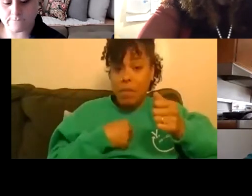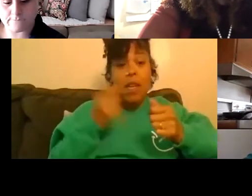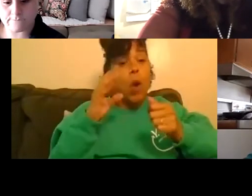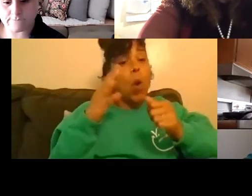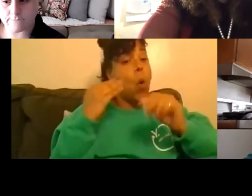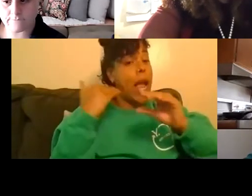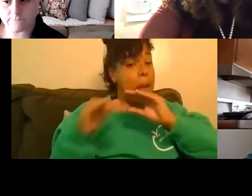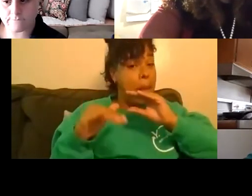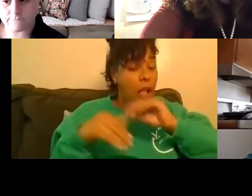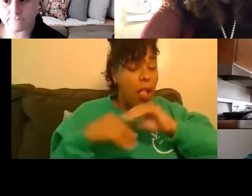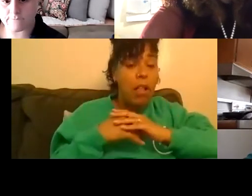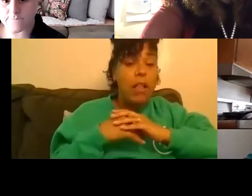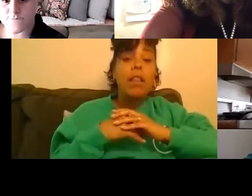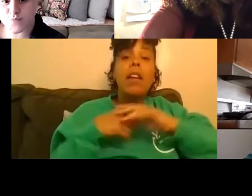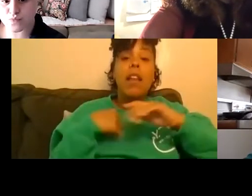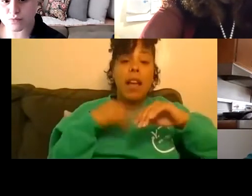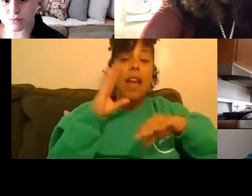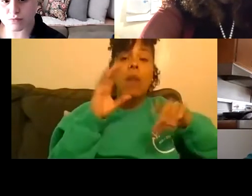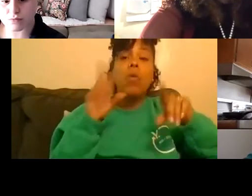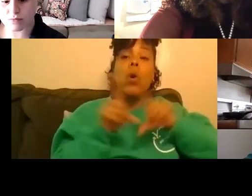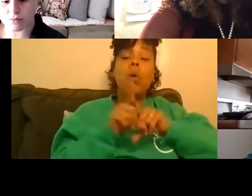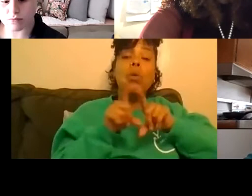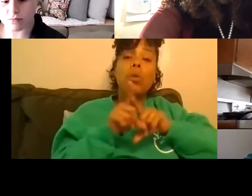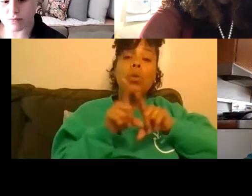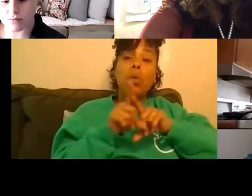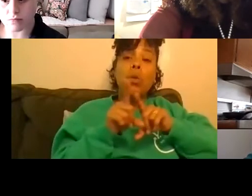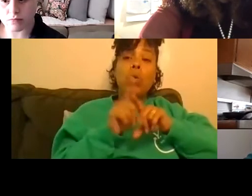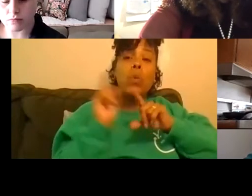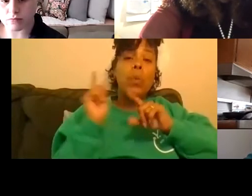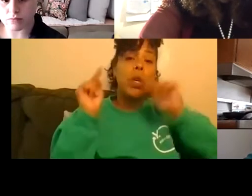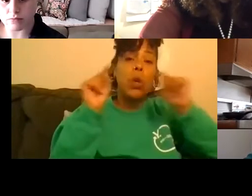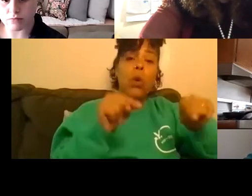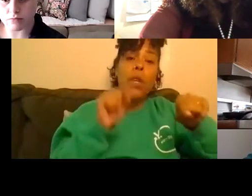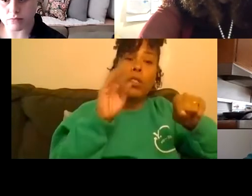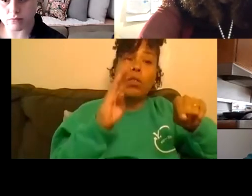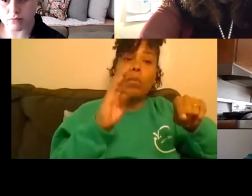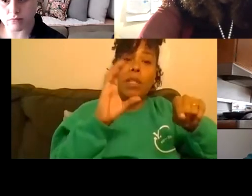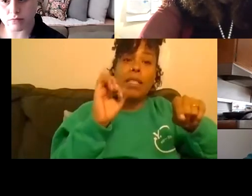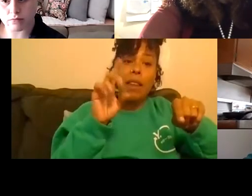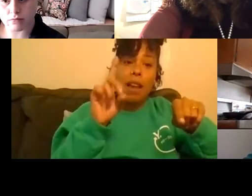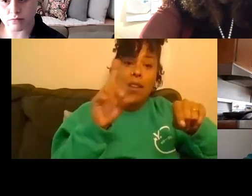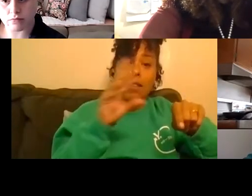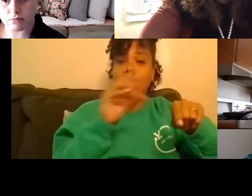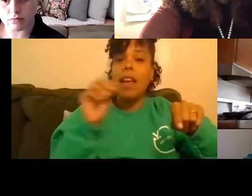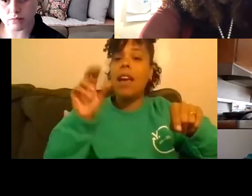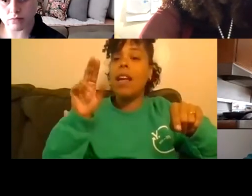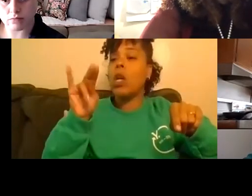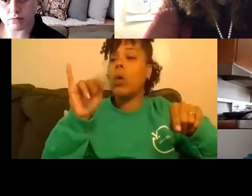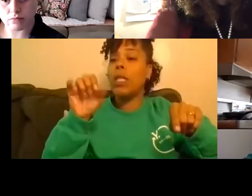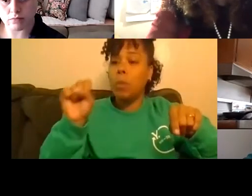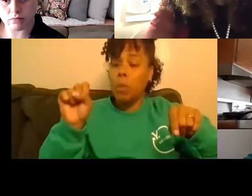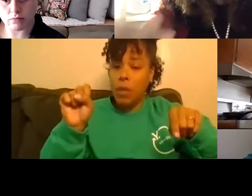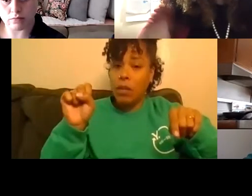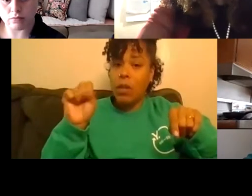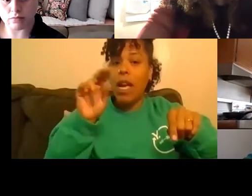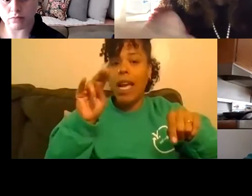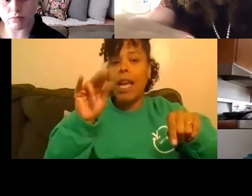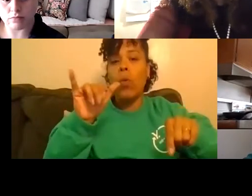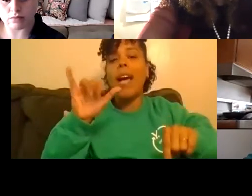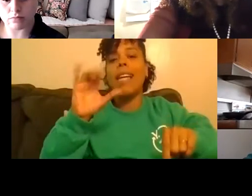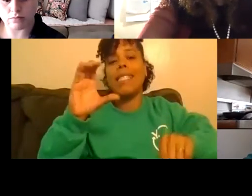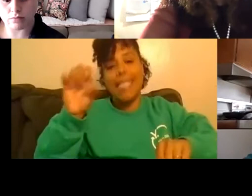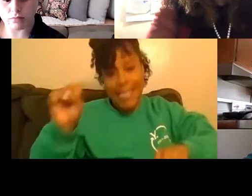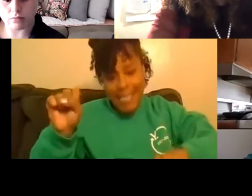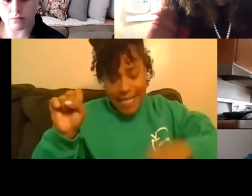email me. And I also will be getting to BCID and to New York City Spinal. I'll make sure to share